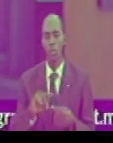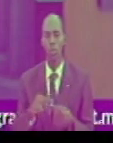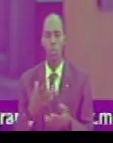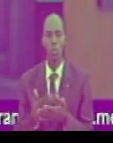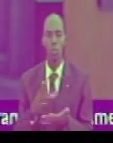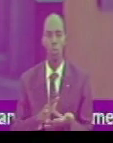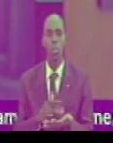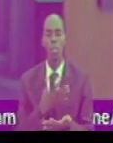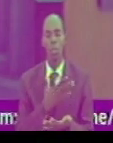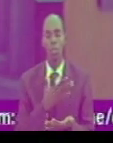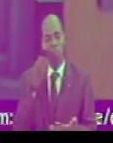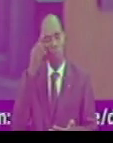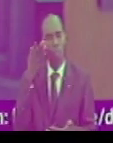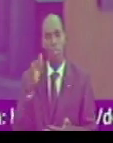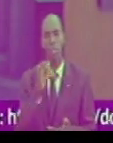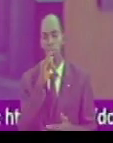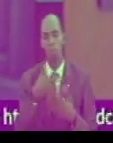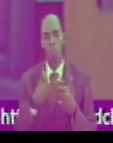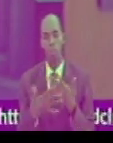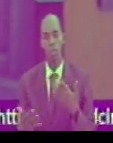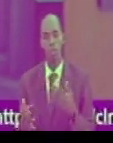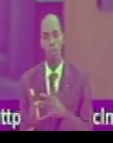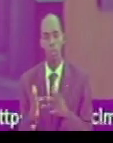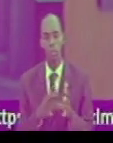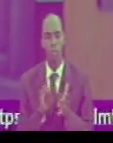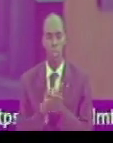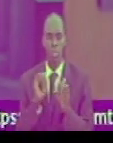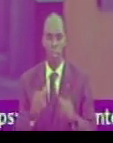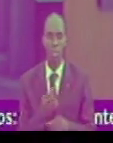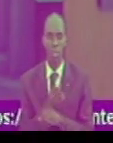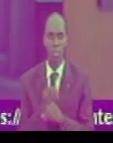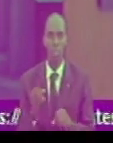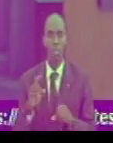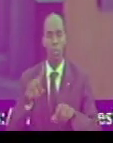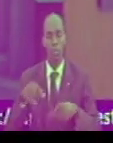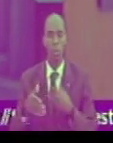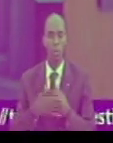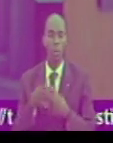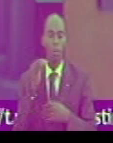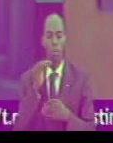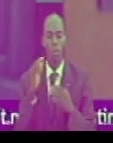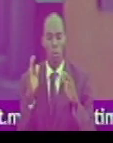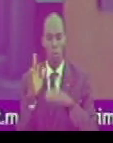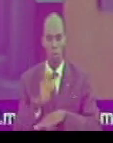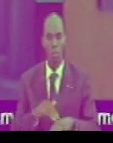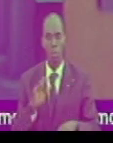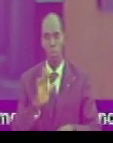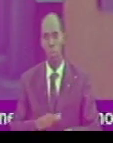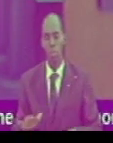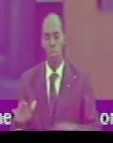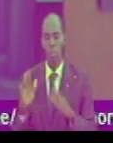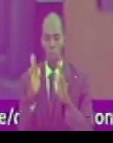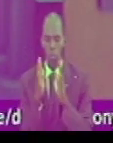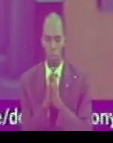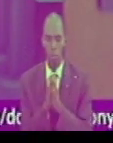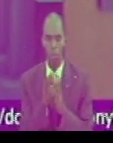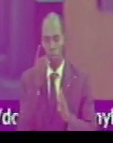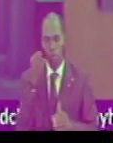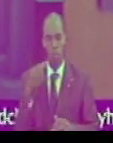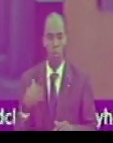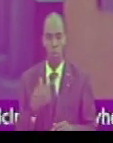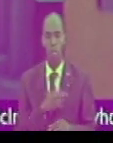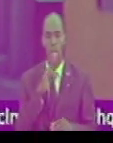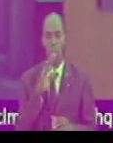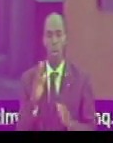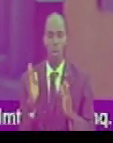children, it is time to pray because you are a prayer warriors. And they pray, God have done it, and they seal it off.